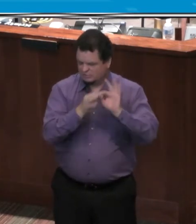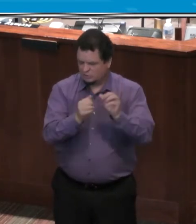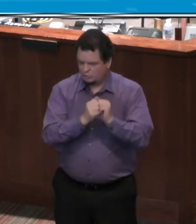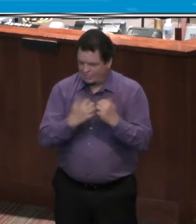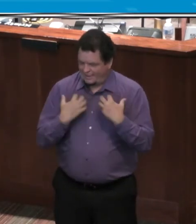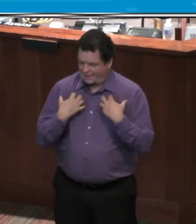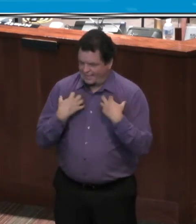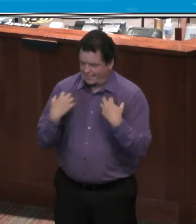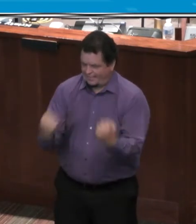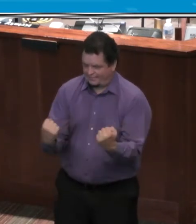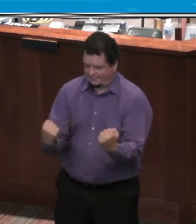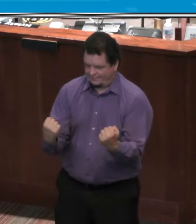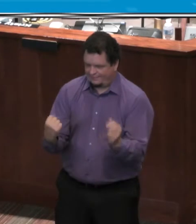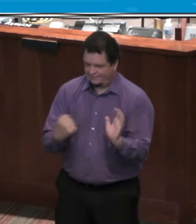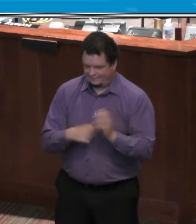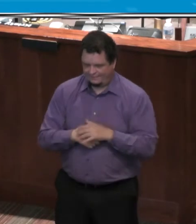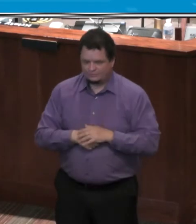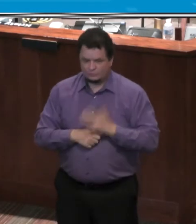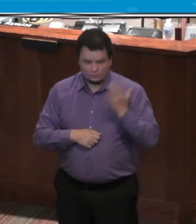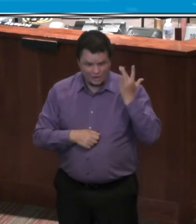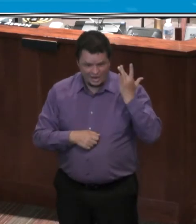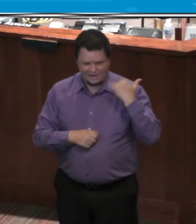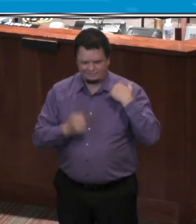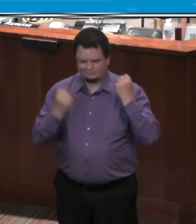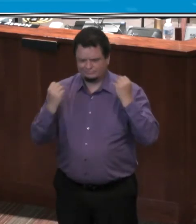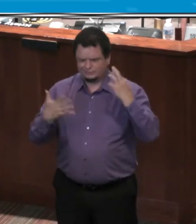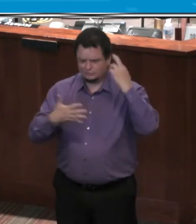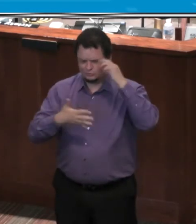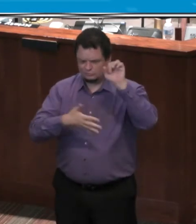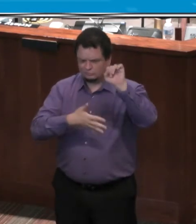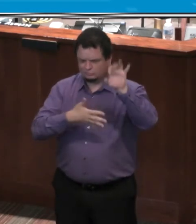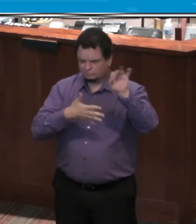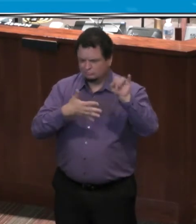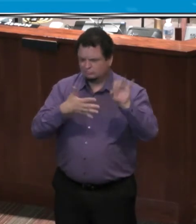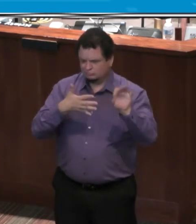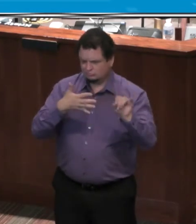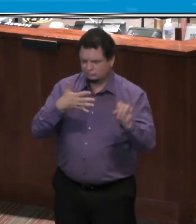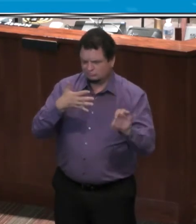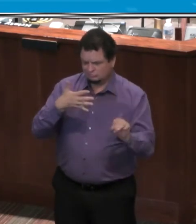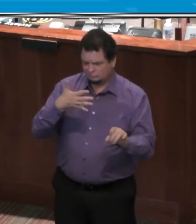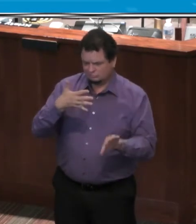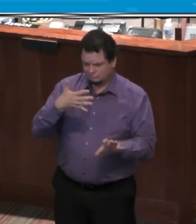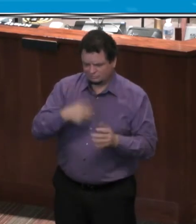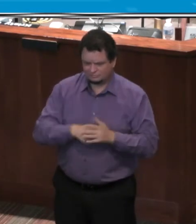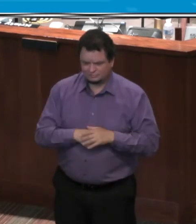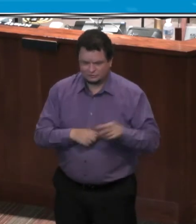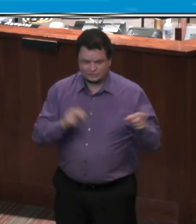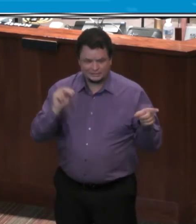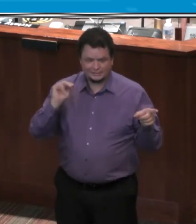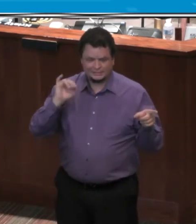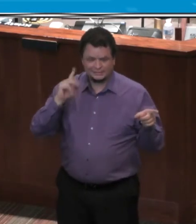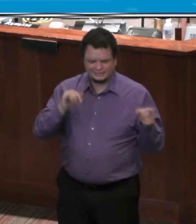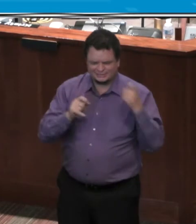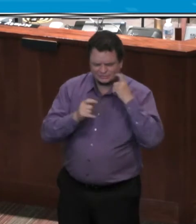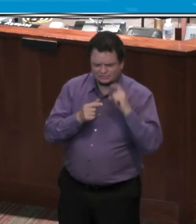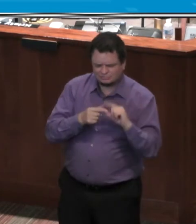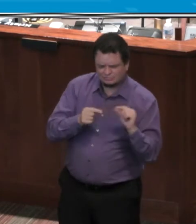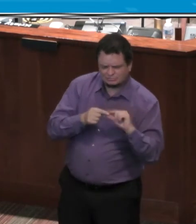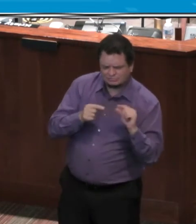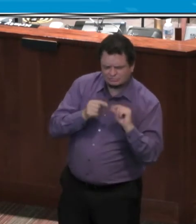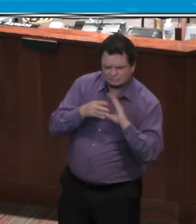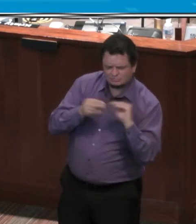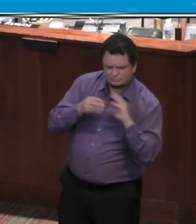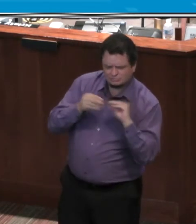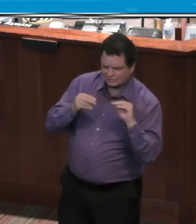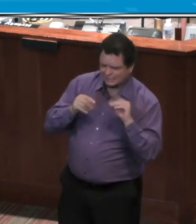you had detailed that for us. I won't read that chart. And other professional